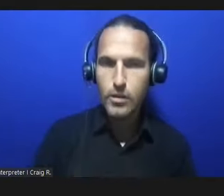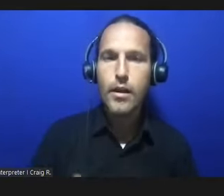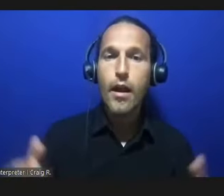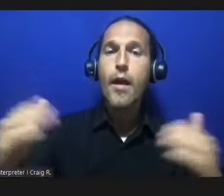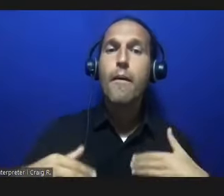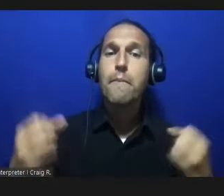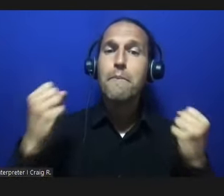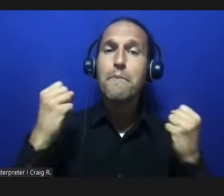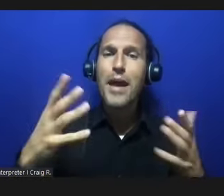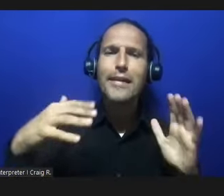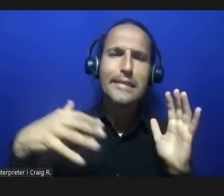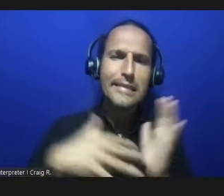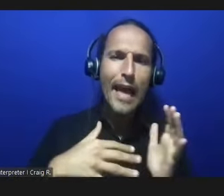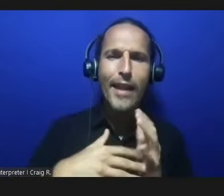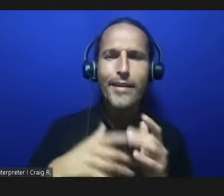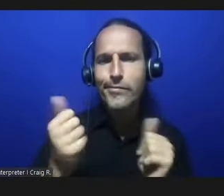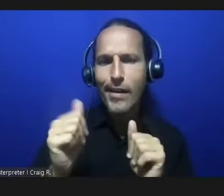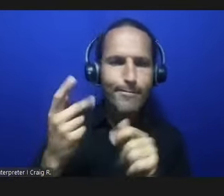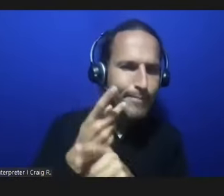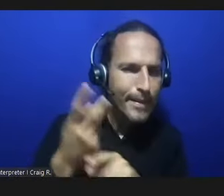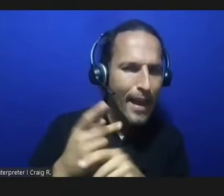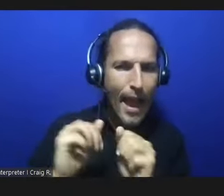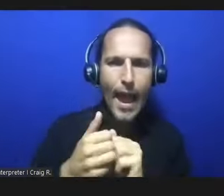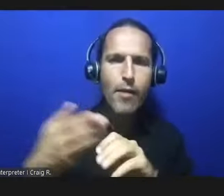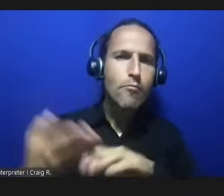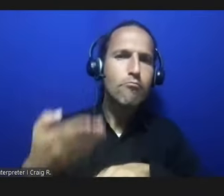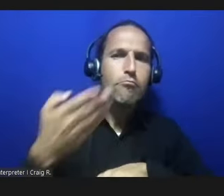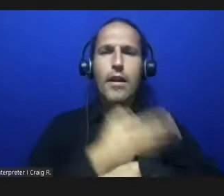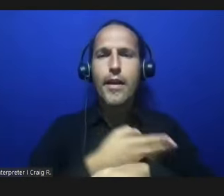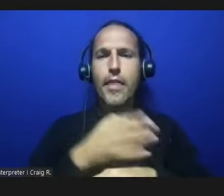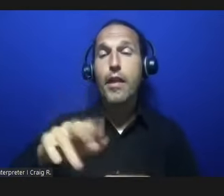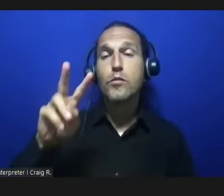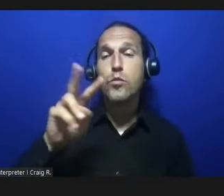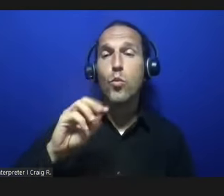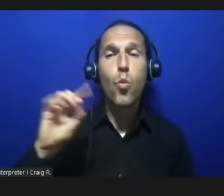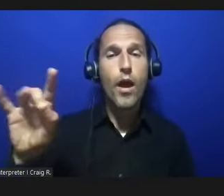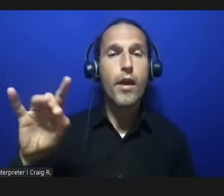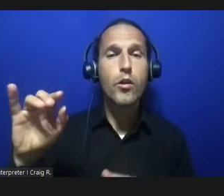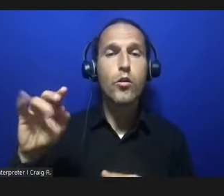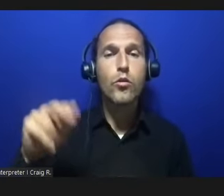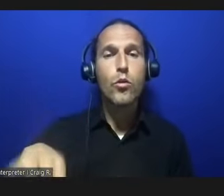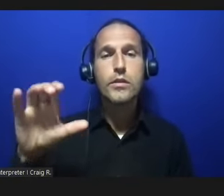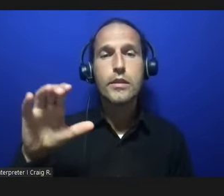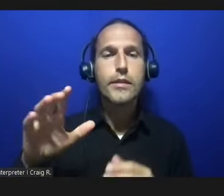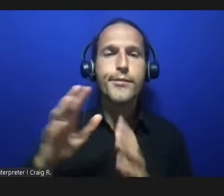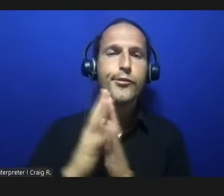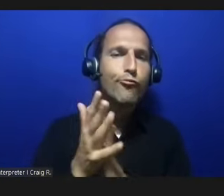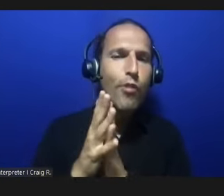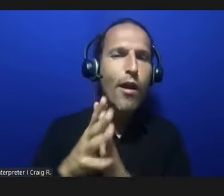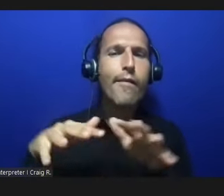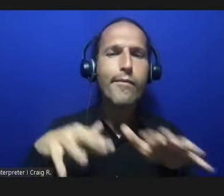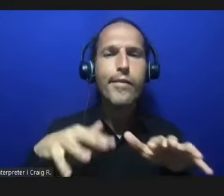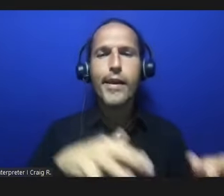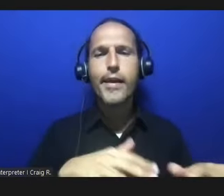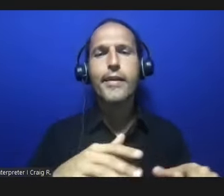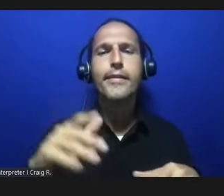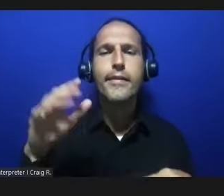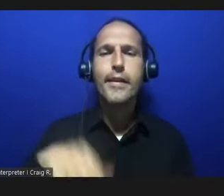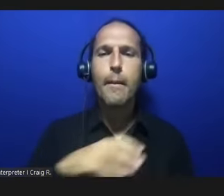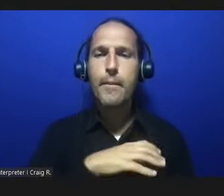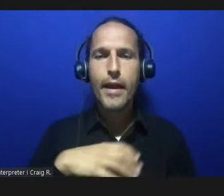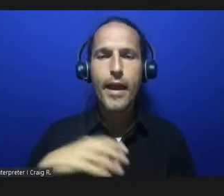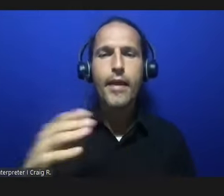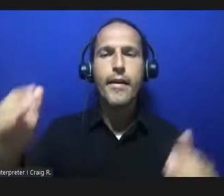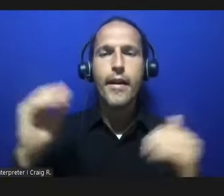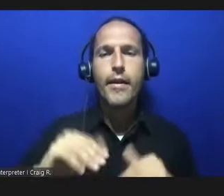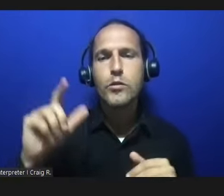panels explored how best to address congestion, including the 2008 New York City Traffic Congestion Mitigation Commission and the 2018 Fixed